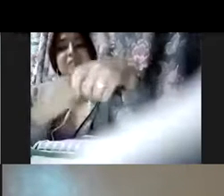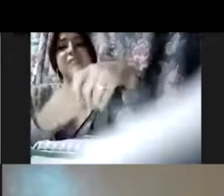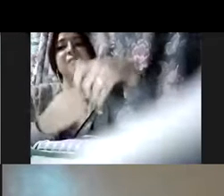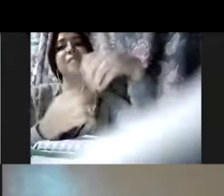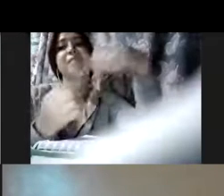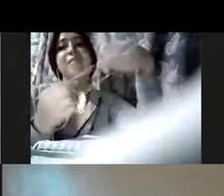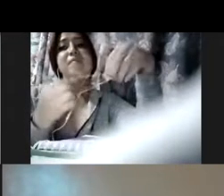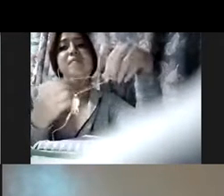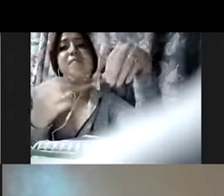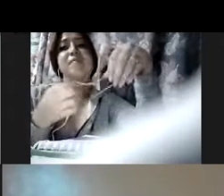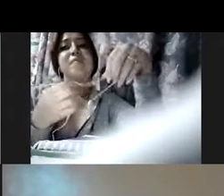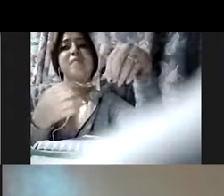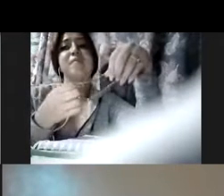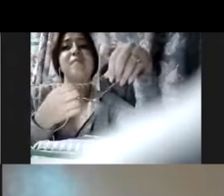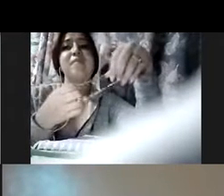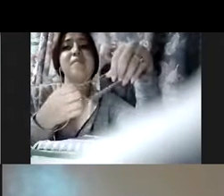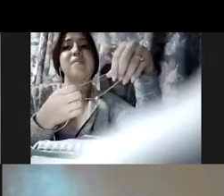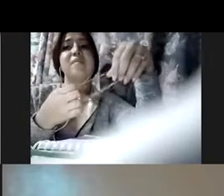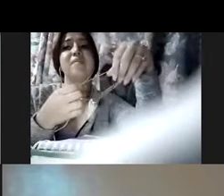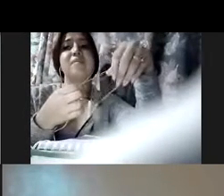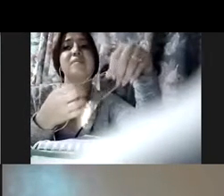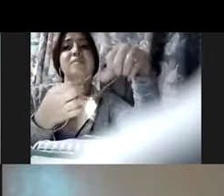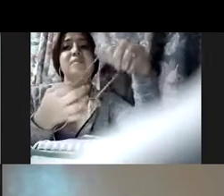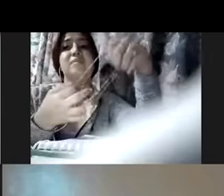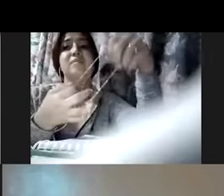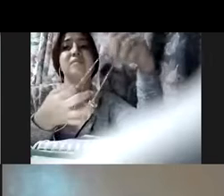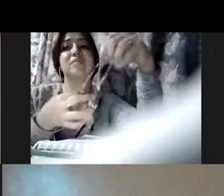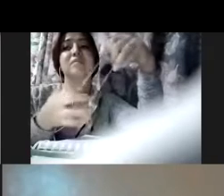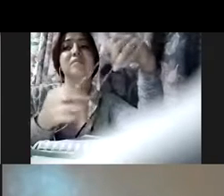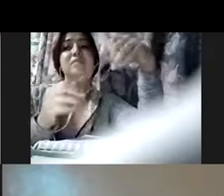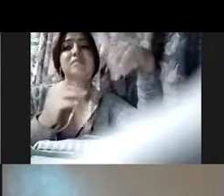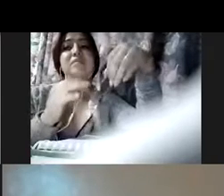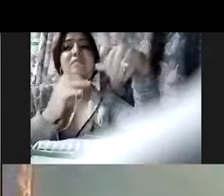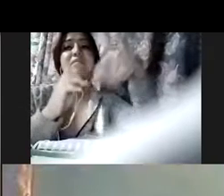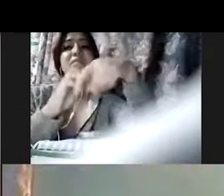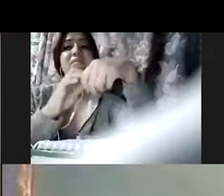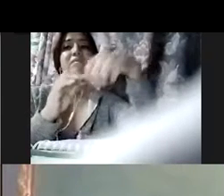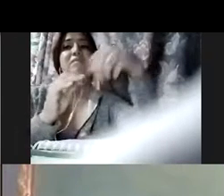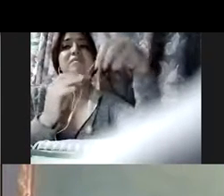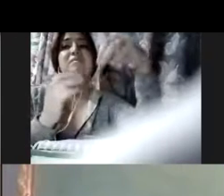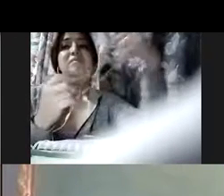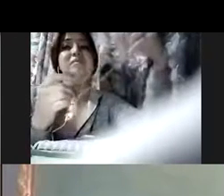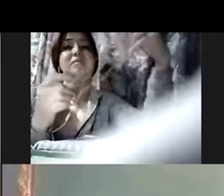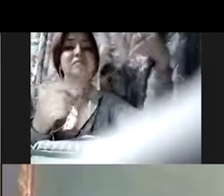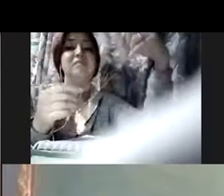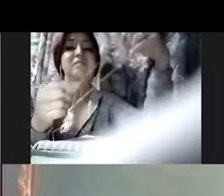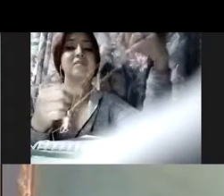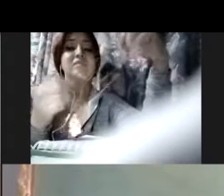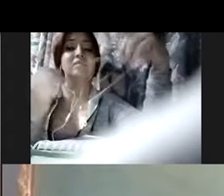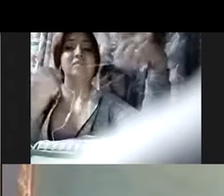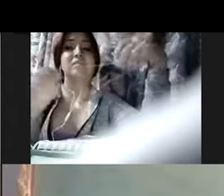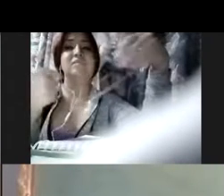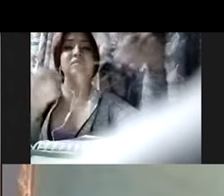Okay. Blanca and Carlos. You ready, guys? Yes, yeah. I start. Okay,